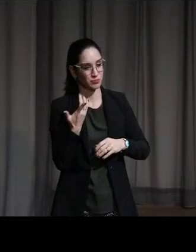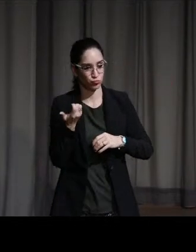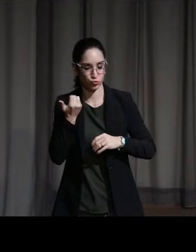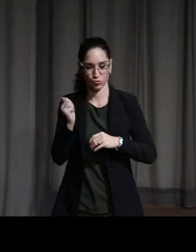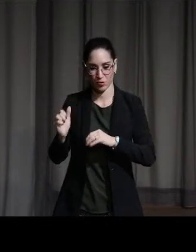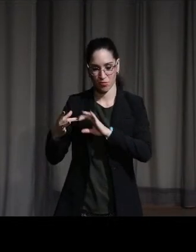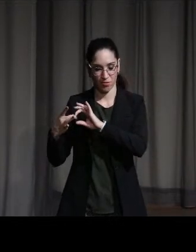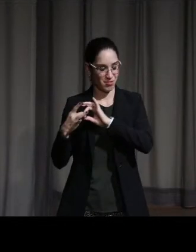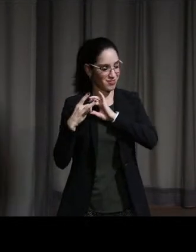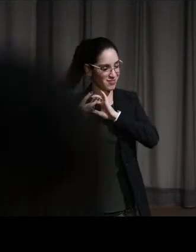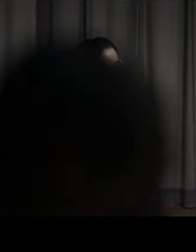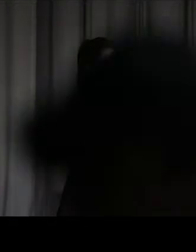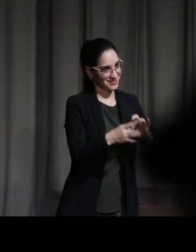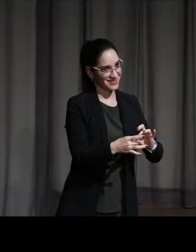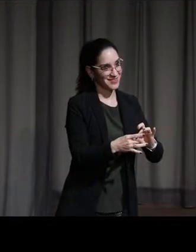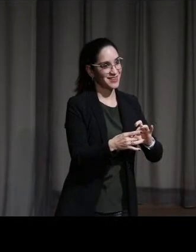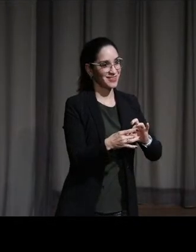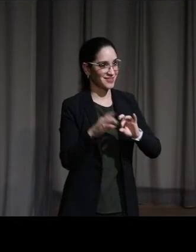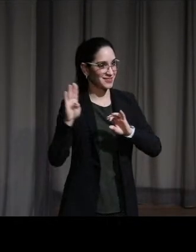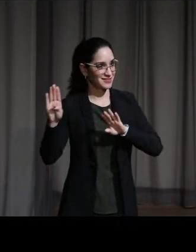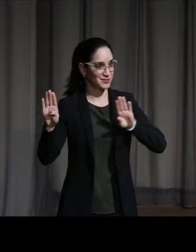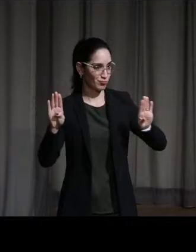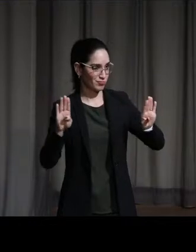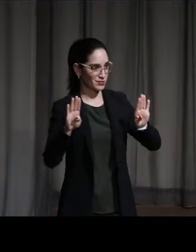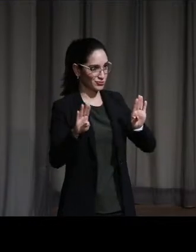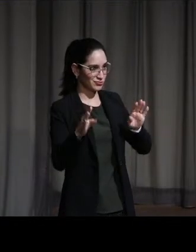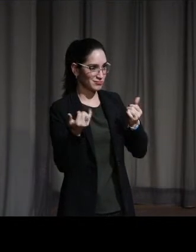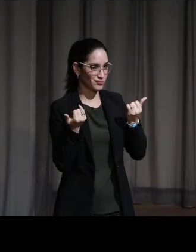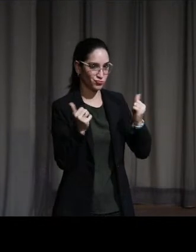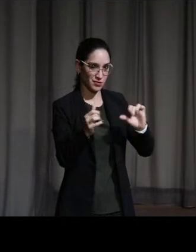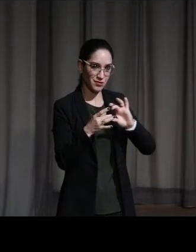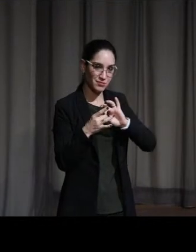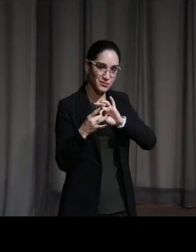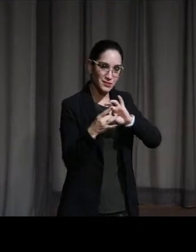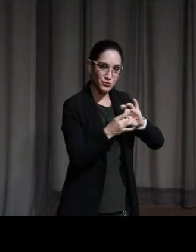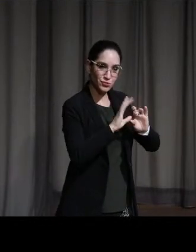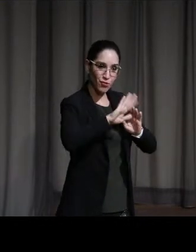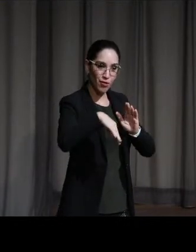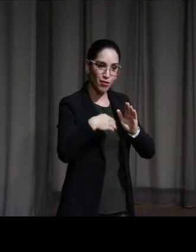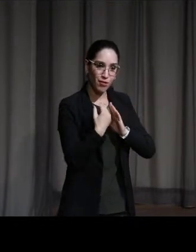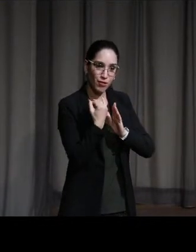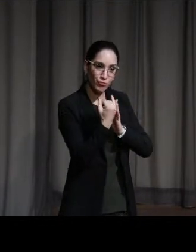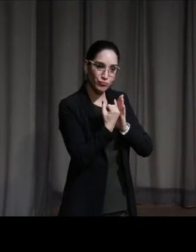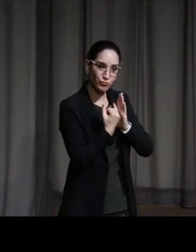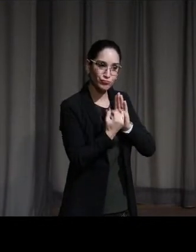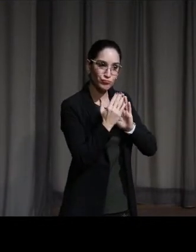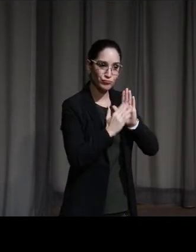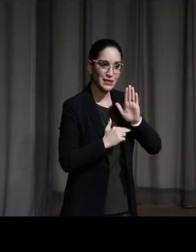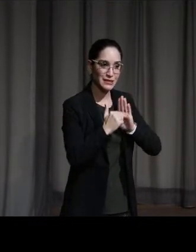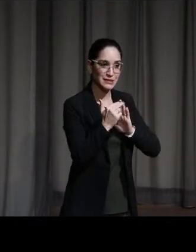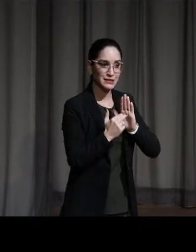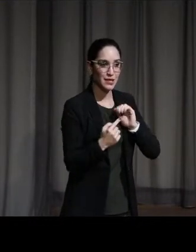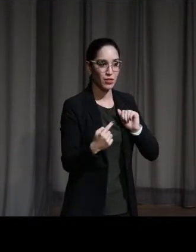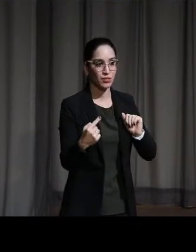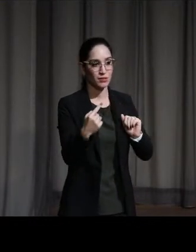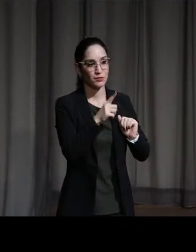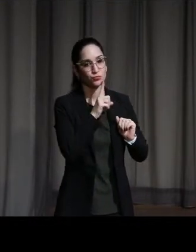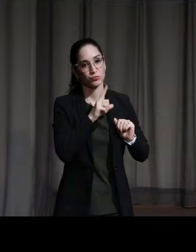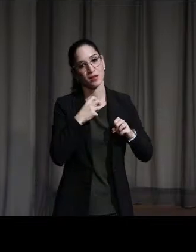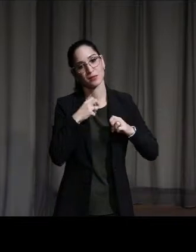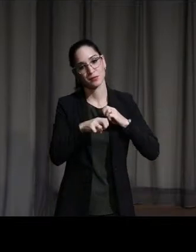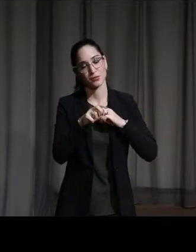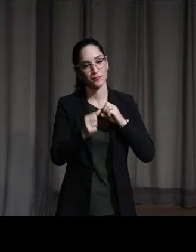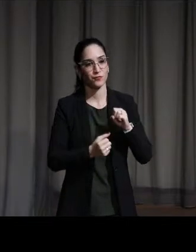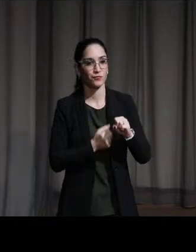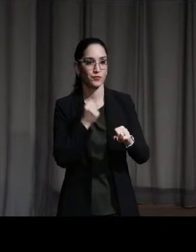have in the exhibition, which is the grotesque, which were all painted basically. Well, these were very difficult years. I think, as